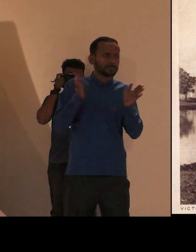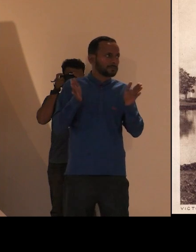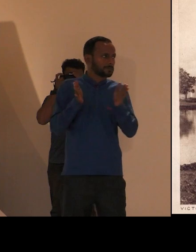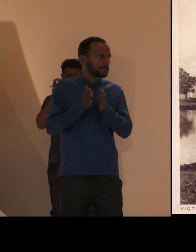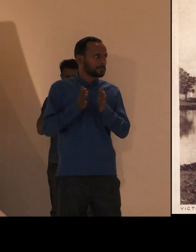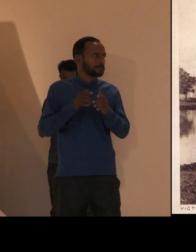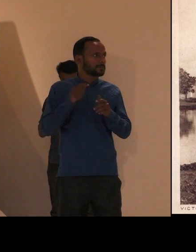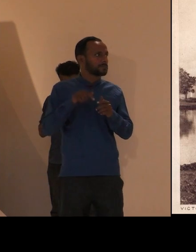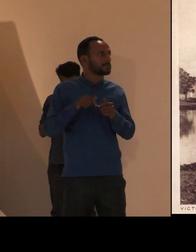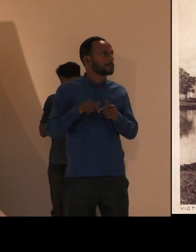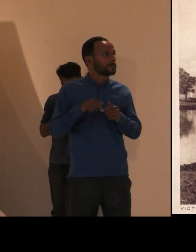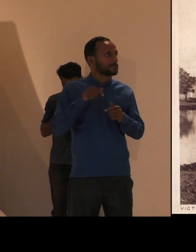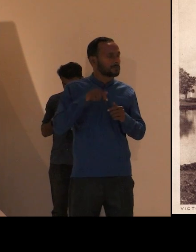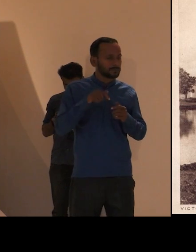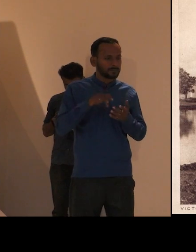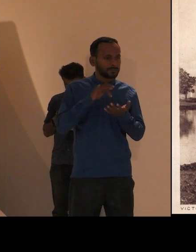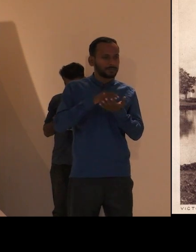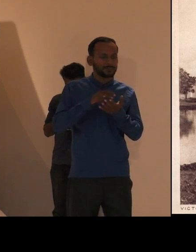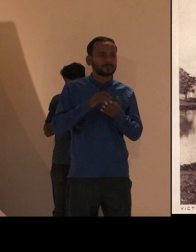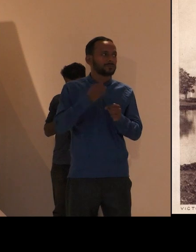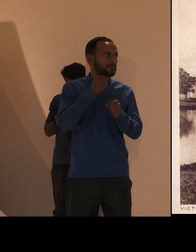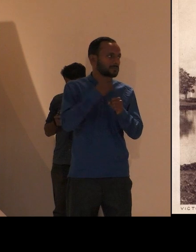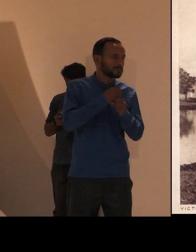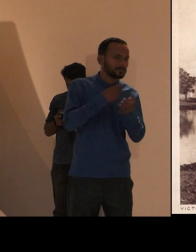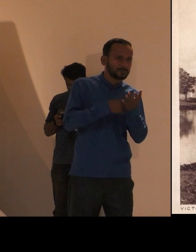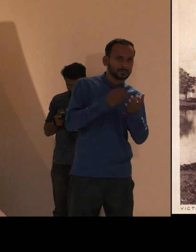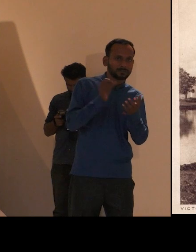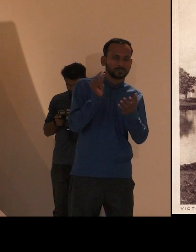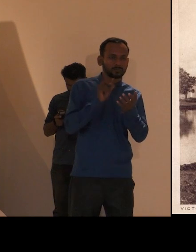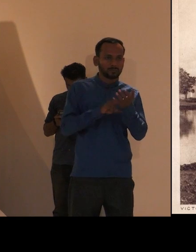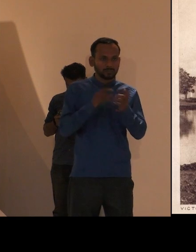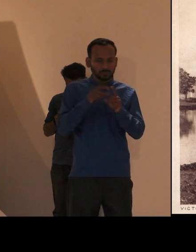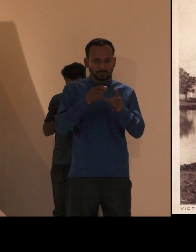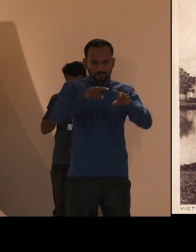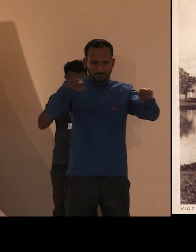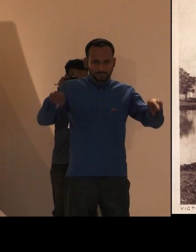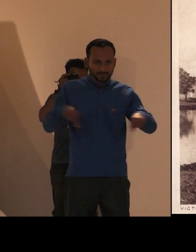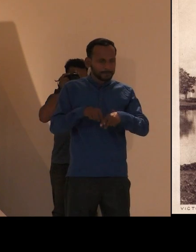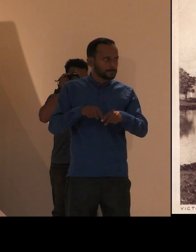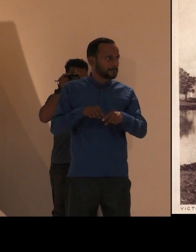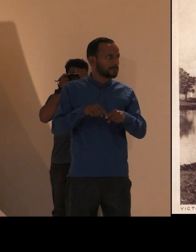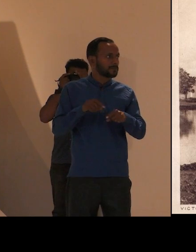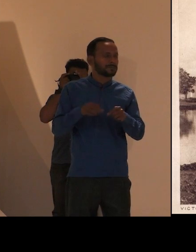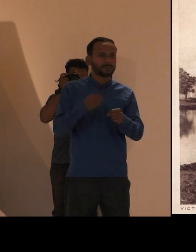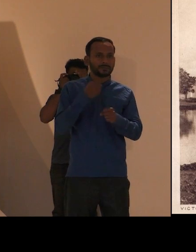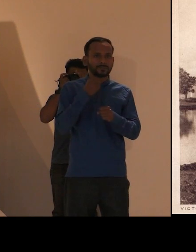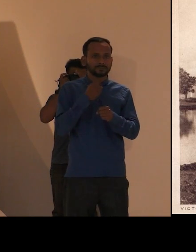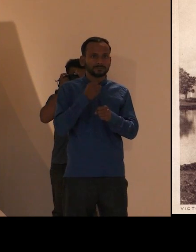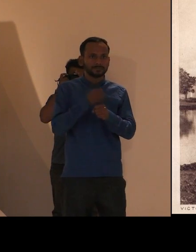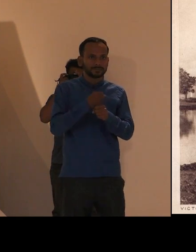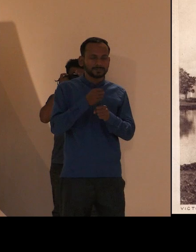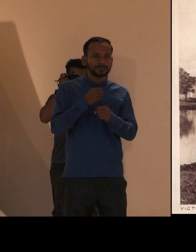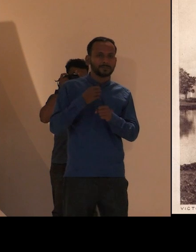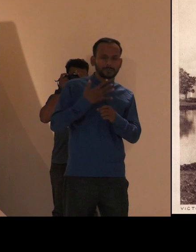It's very bare, and the grounds are very bare. Now they have greened up with a lot of greenery now, but the